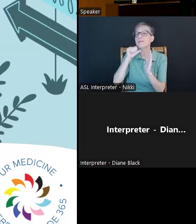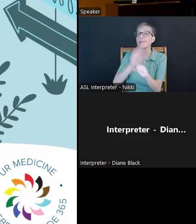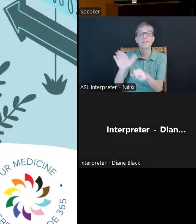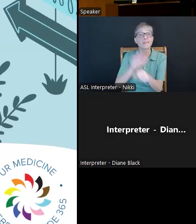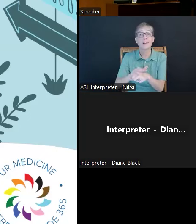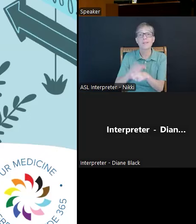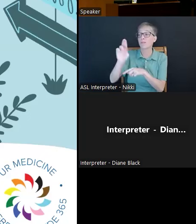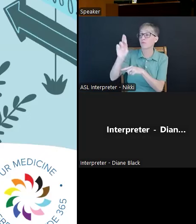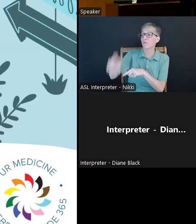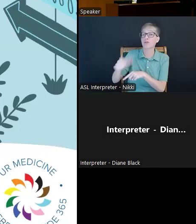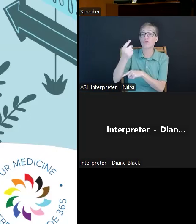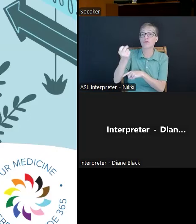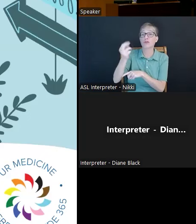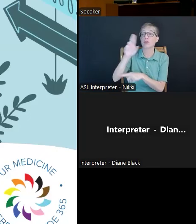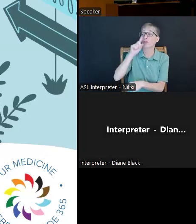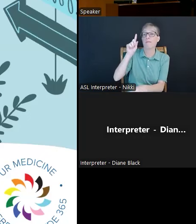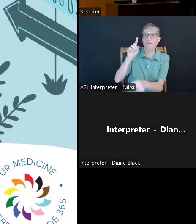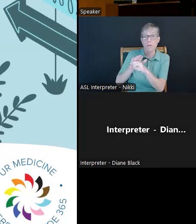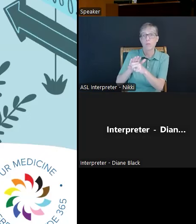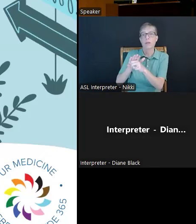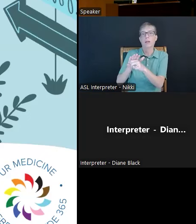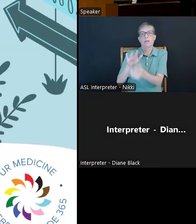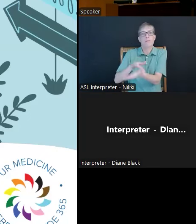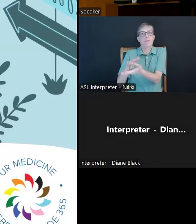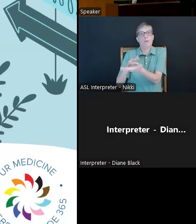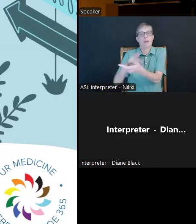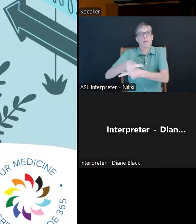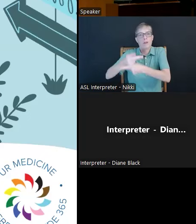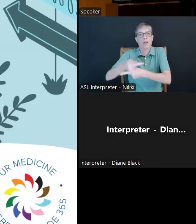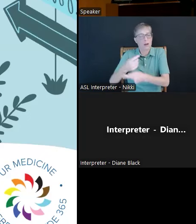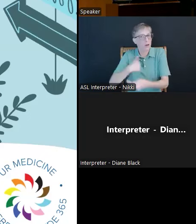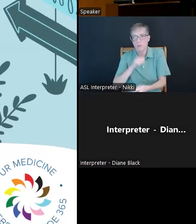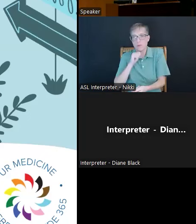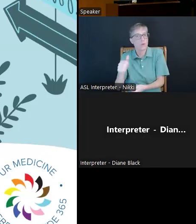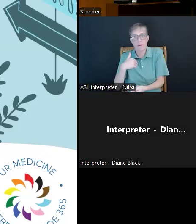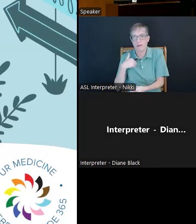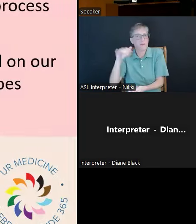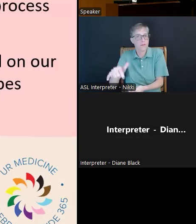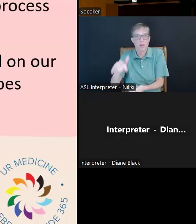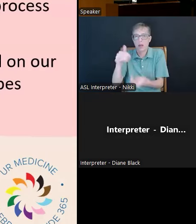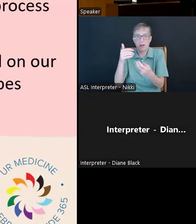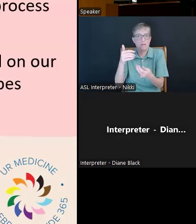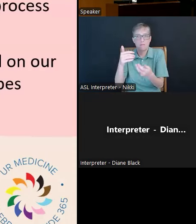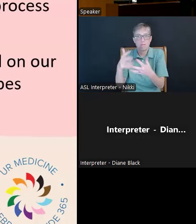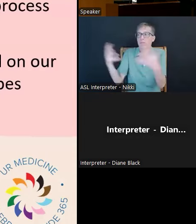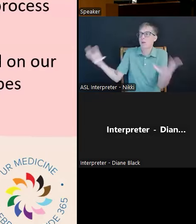Rochester, that we don't have a lot of people doing letters of medical necessity, and it really just influenced the trajectory of my work.